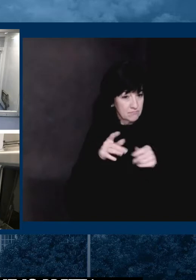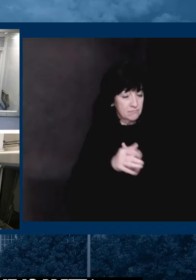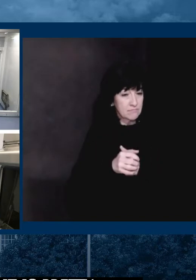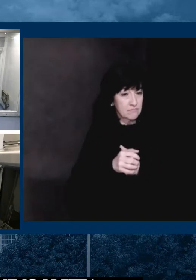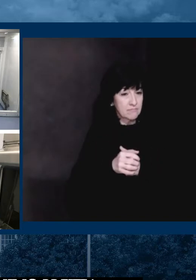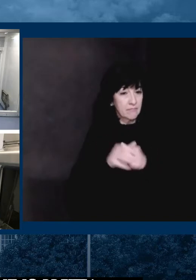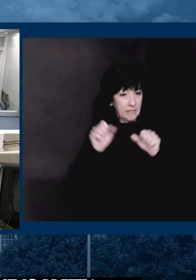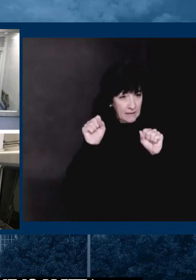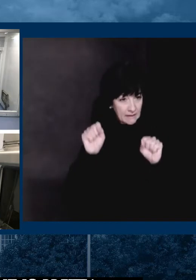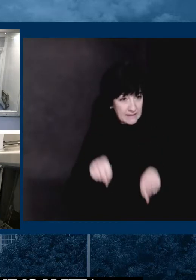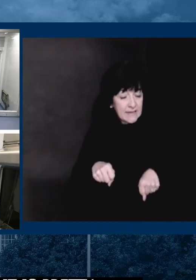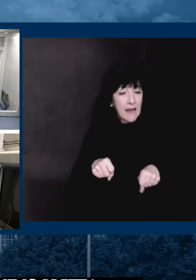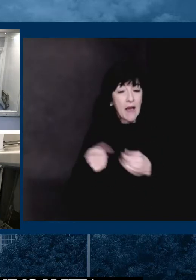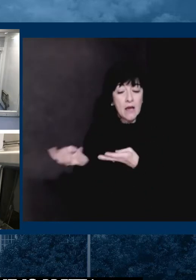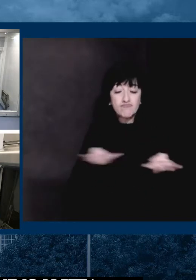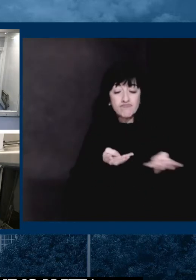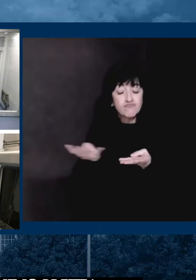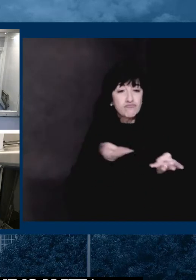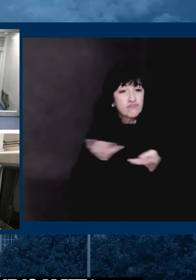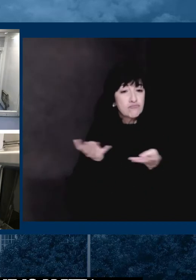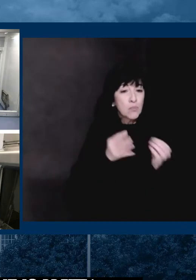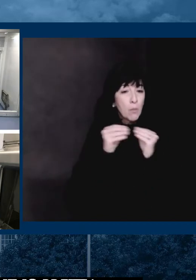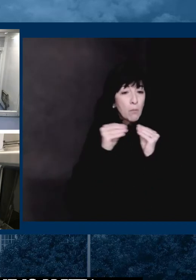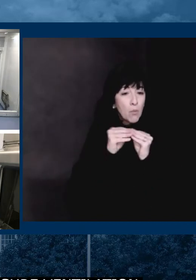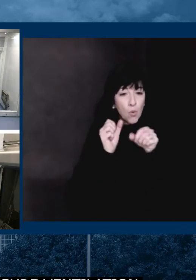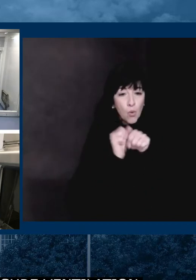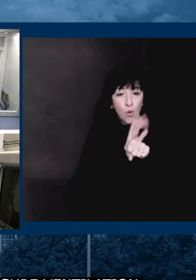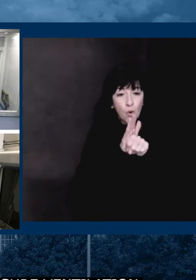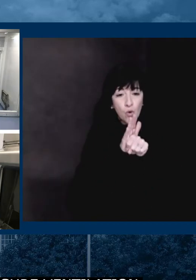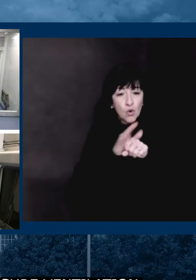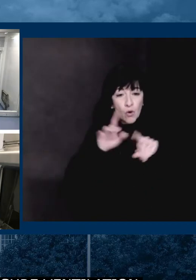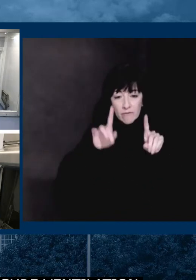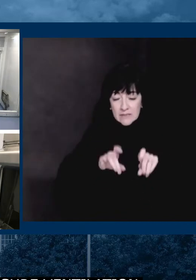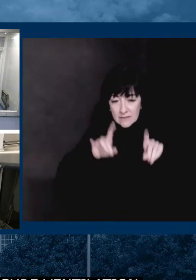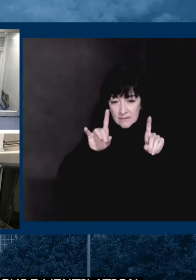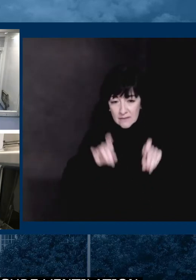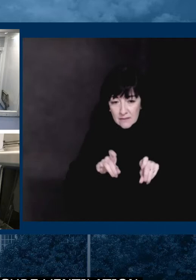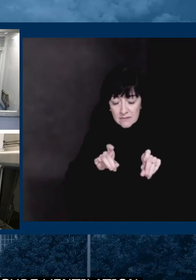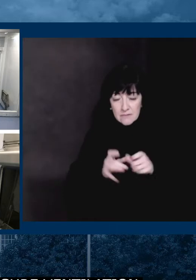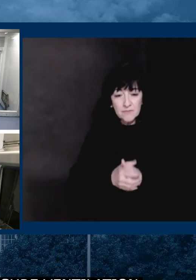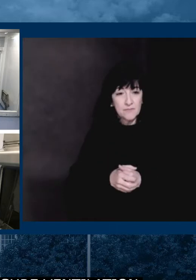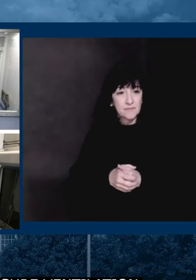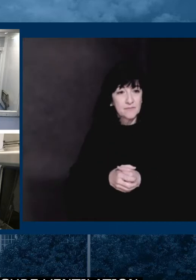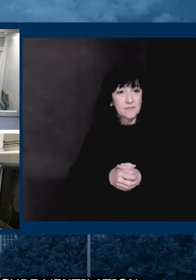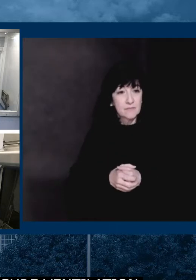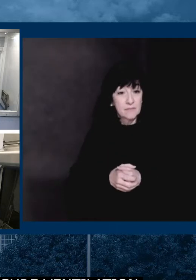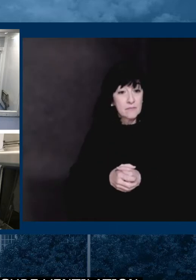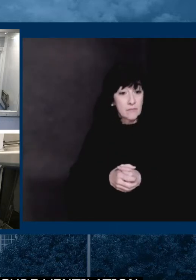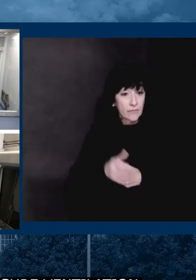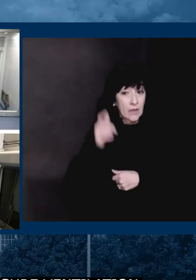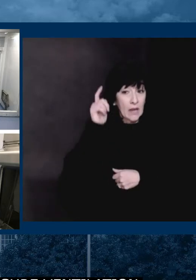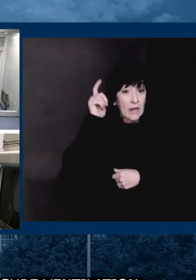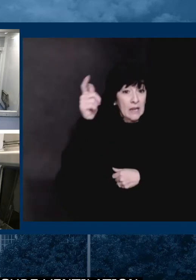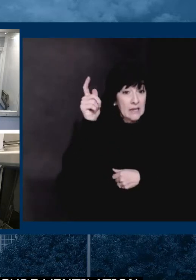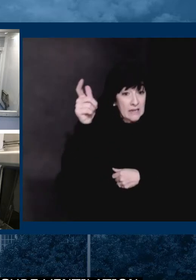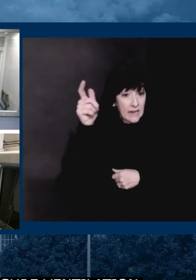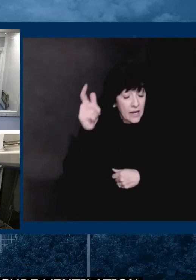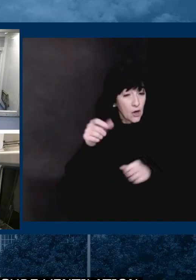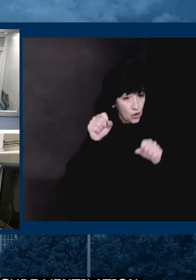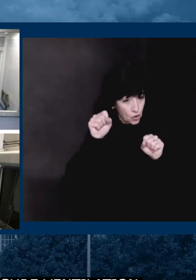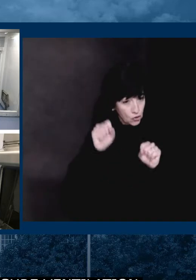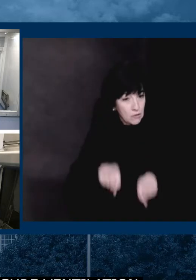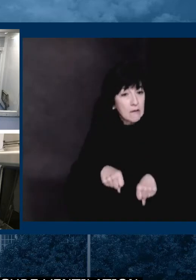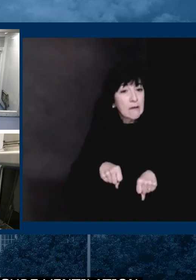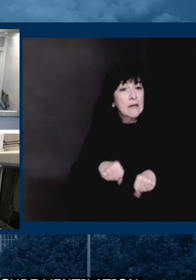COVID specimen processing. And in the future, it will help us to be able to process highly infectious agents,